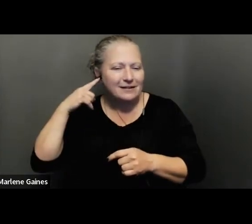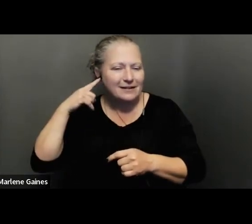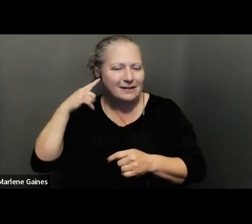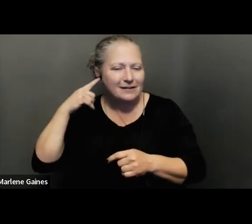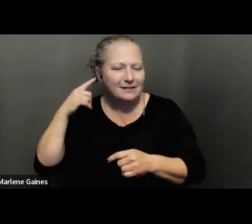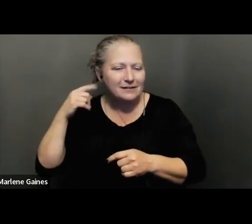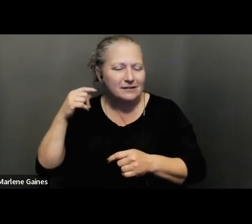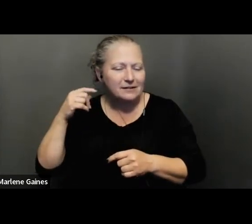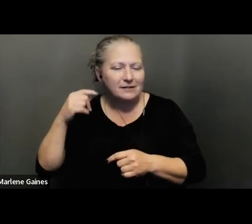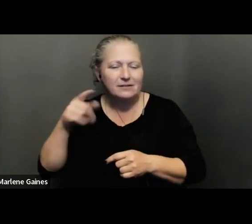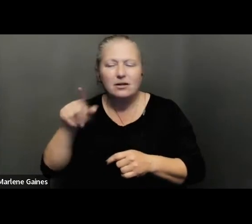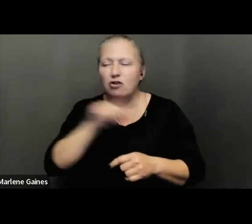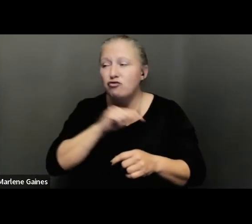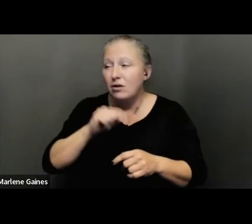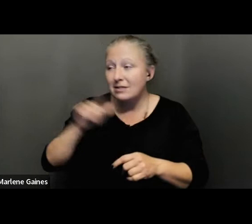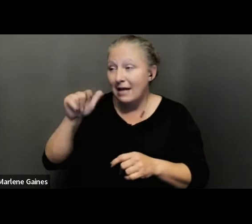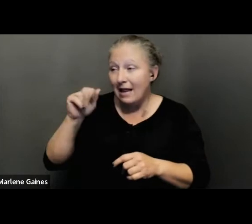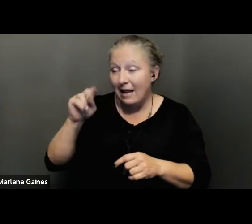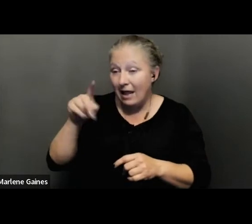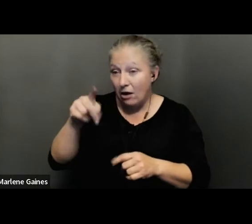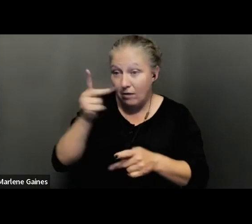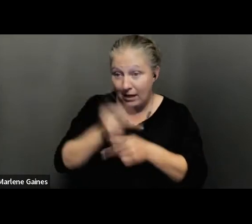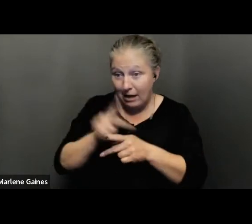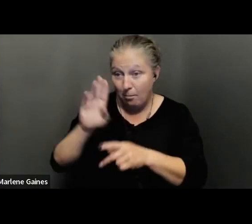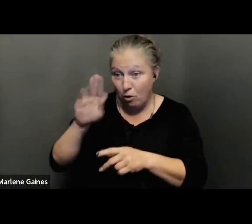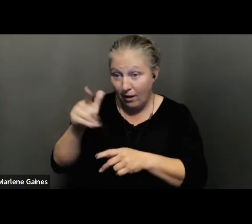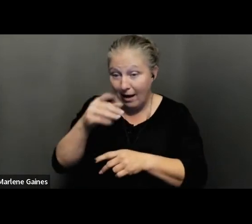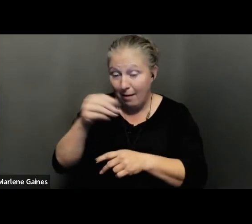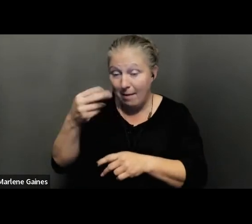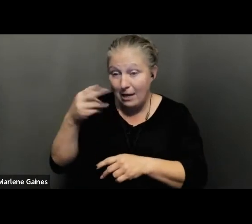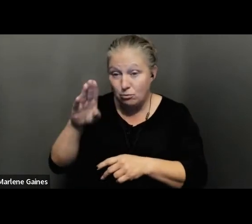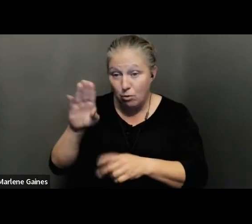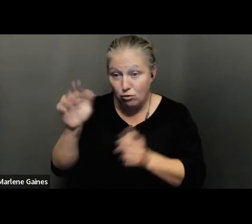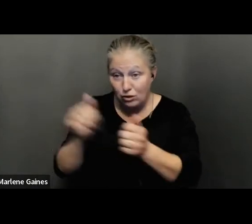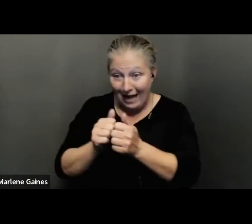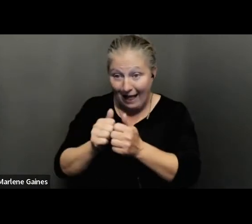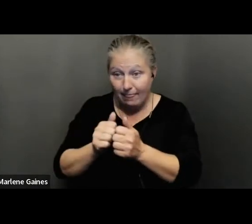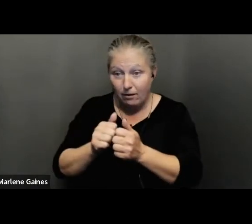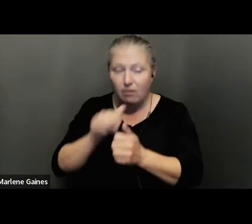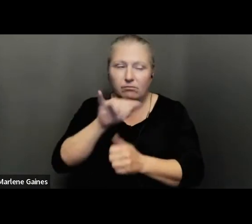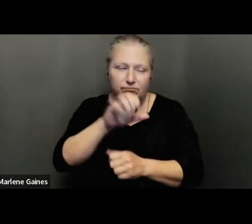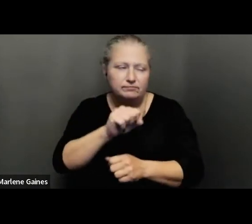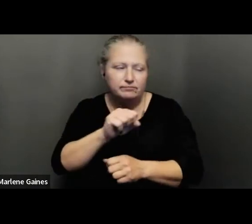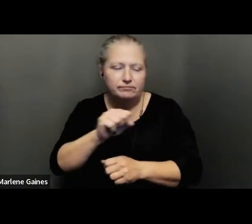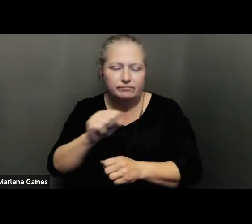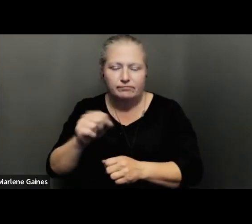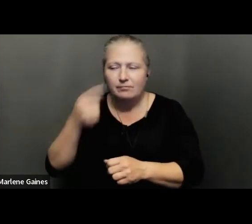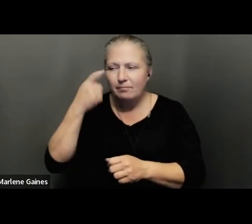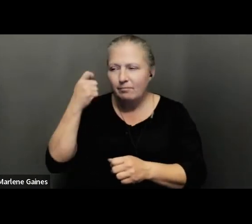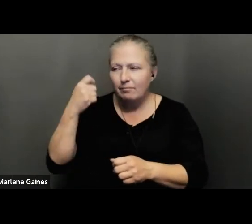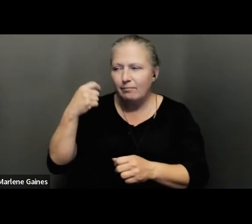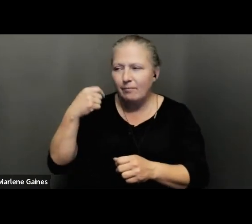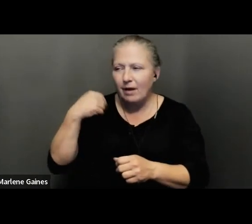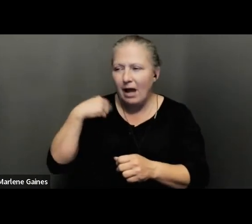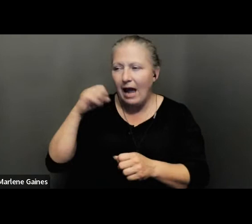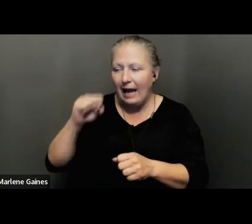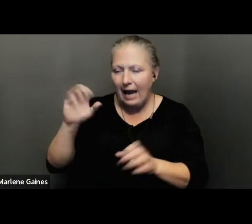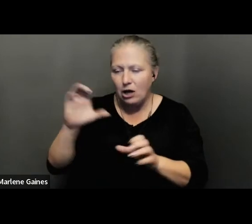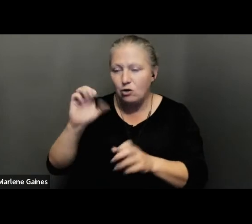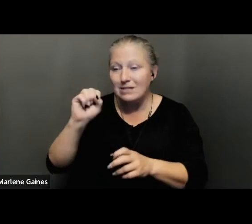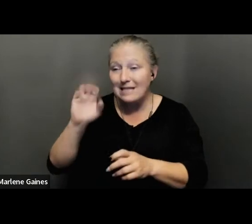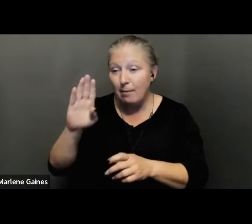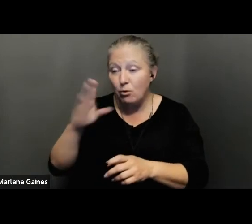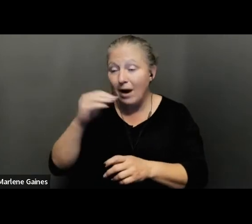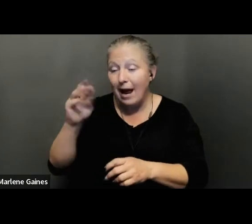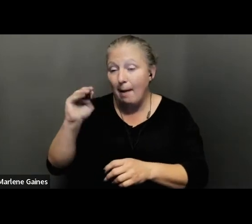Uh-huh. So, trustee Leonard, are you gonna keep Burlingame and Hillsborough together or do you, Yeah. oh, you are, okay, I was just wondering, because I could Yeah, do San Bruno so- and Millbrae.